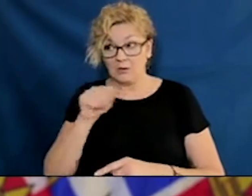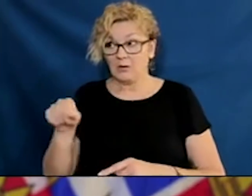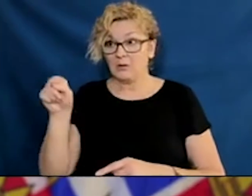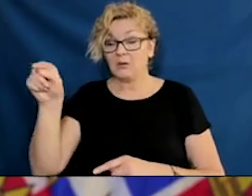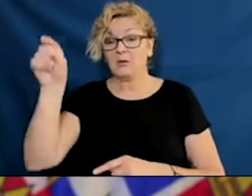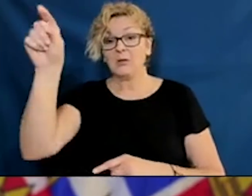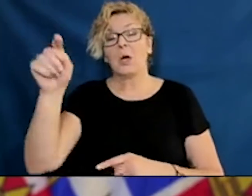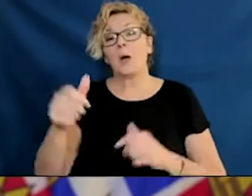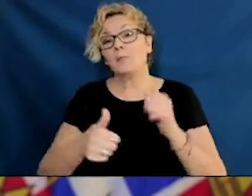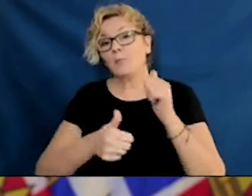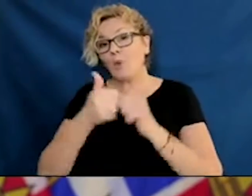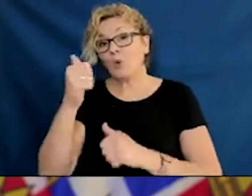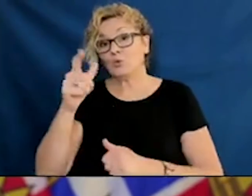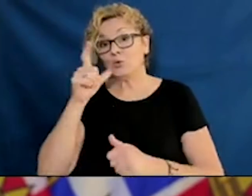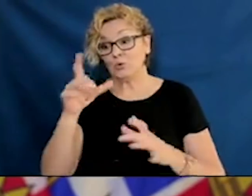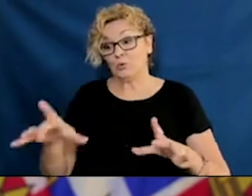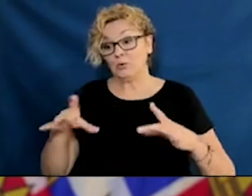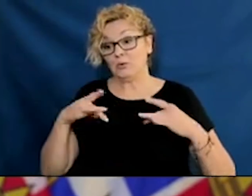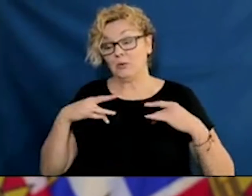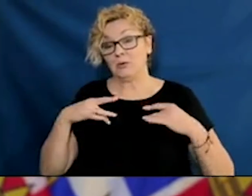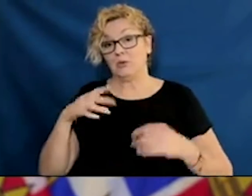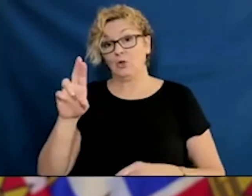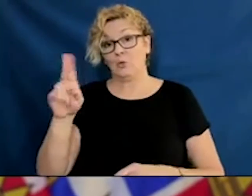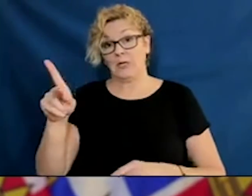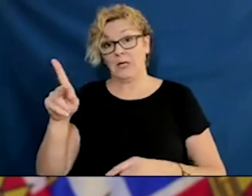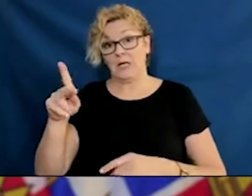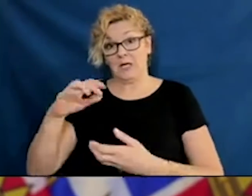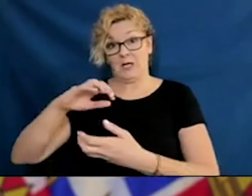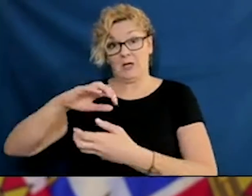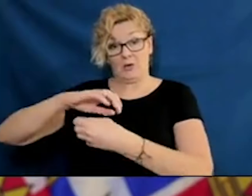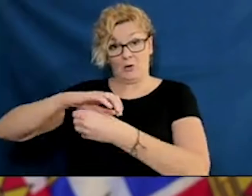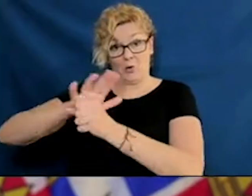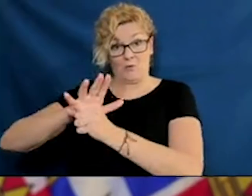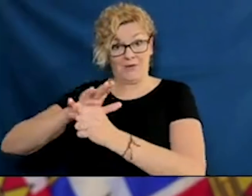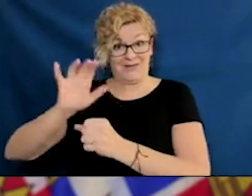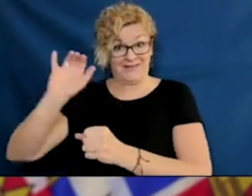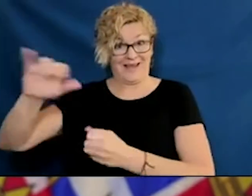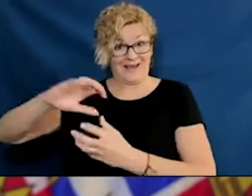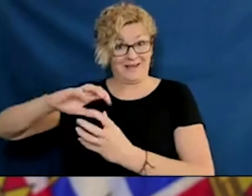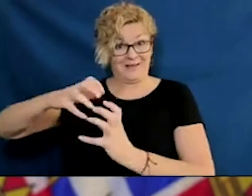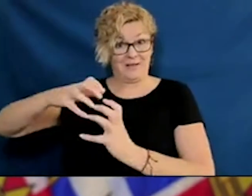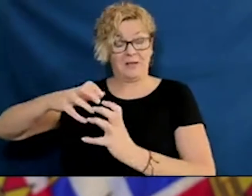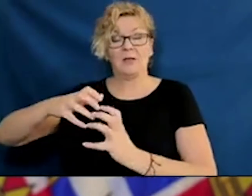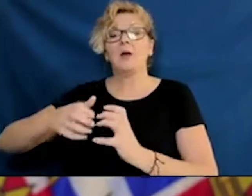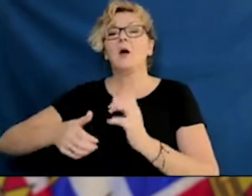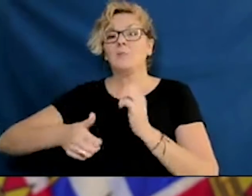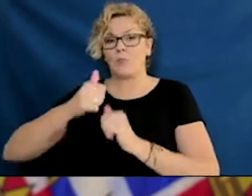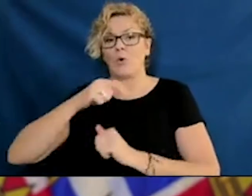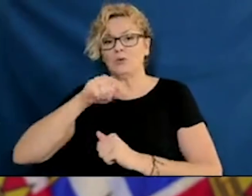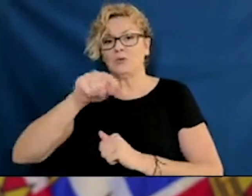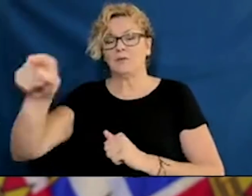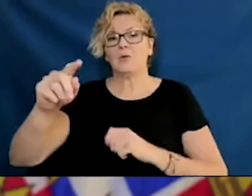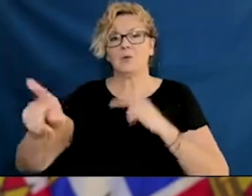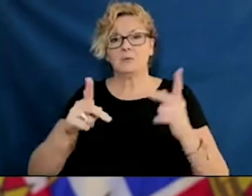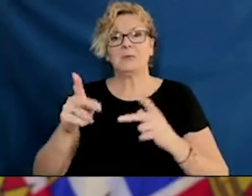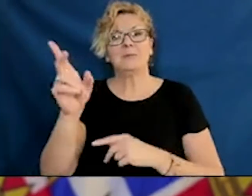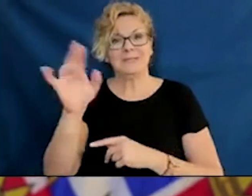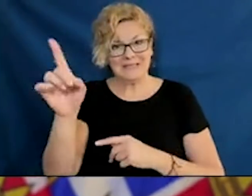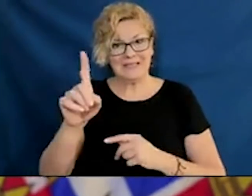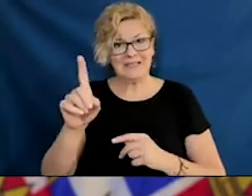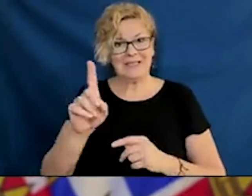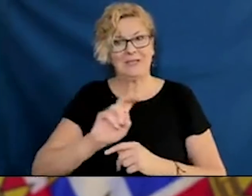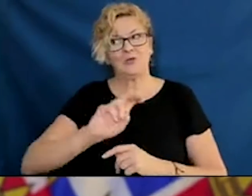related to various places, including through the UK, through Europe and others. And 1 was a contact of a